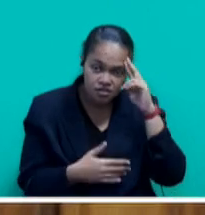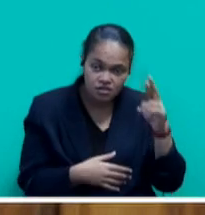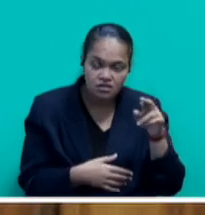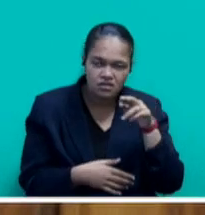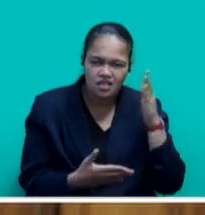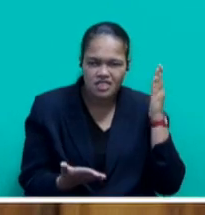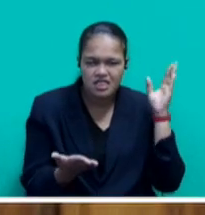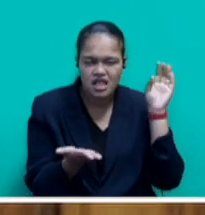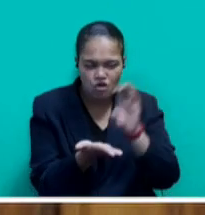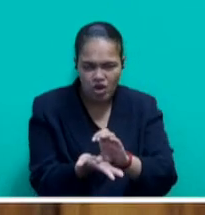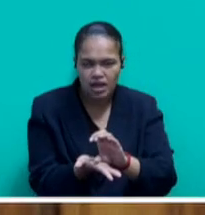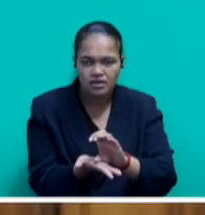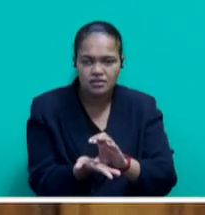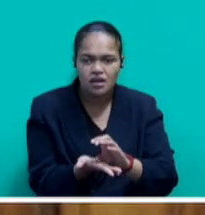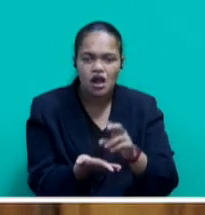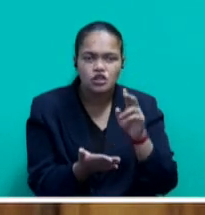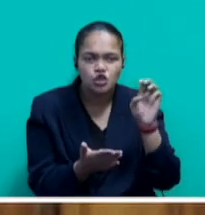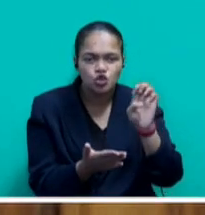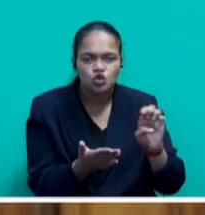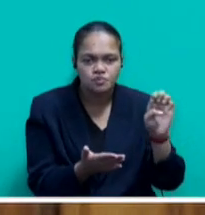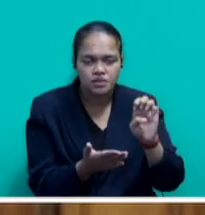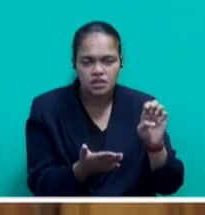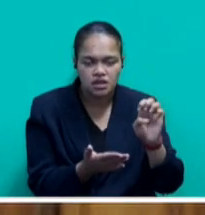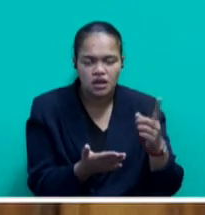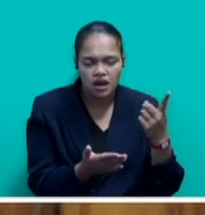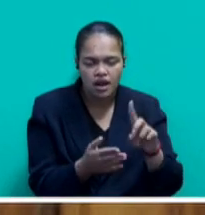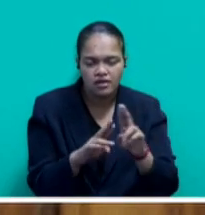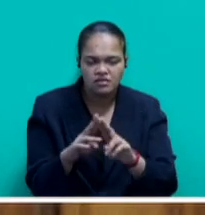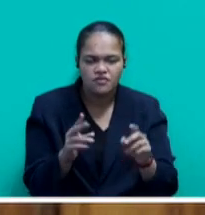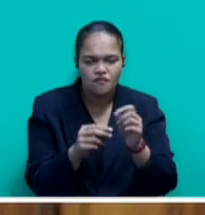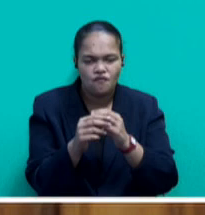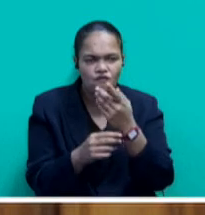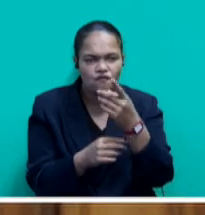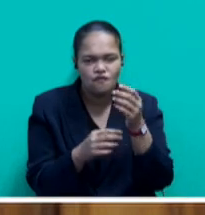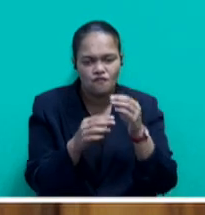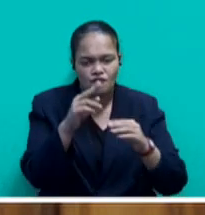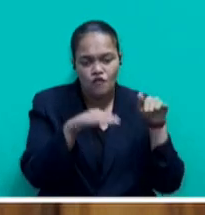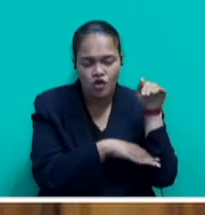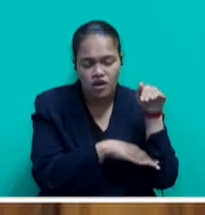budget support from the European Union and the Australian Department of Foreign Affairs and Trade. This shows the high level